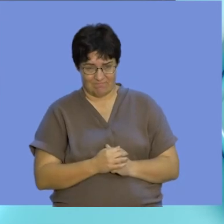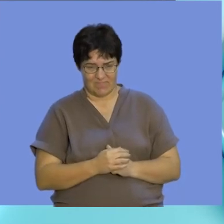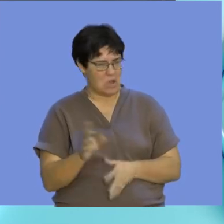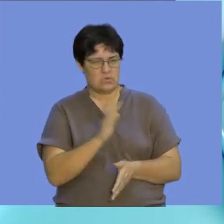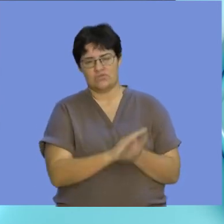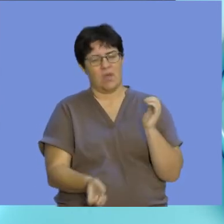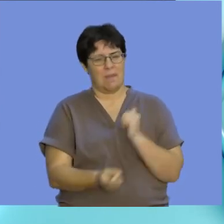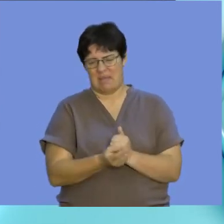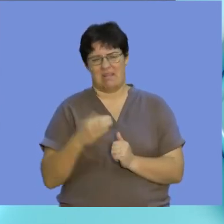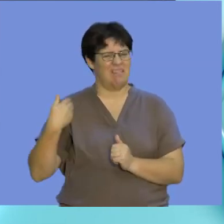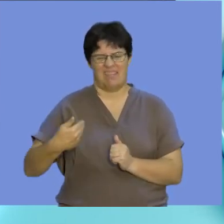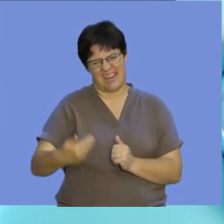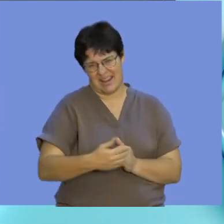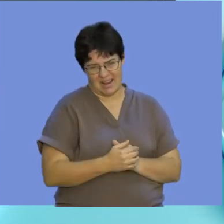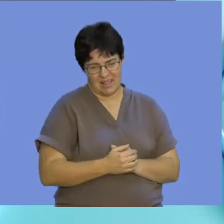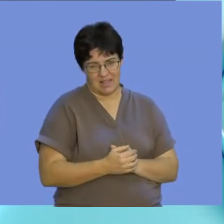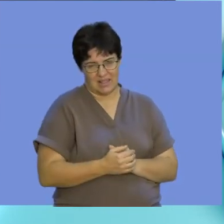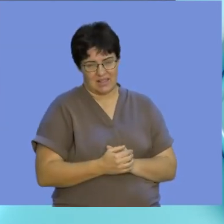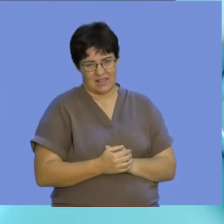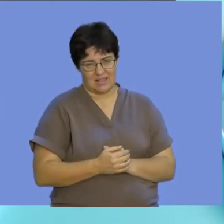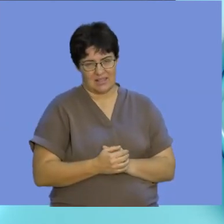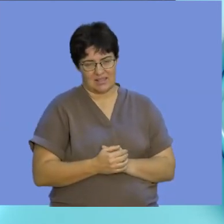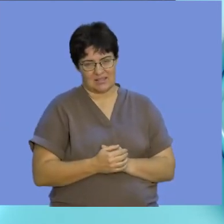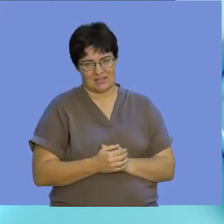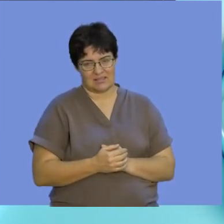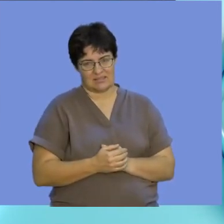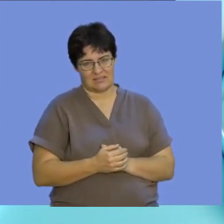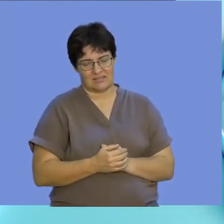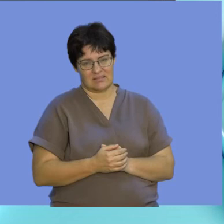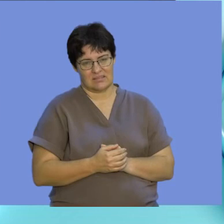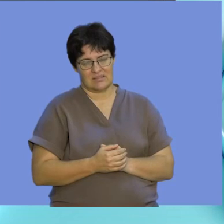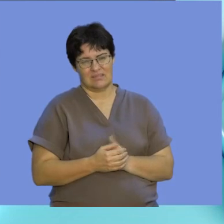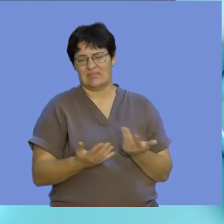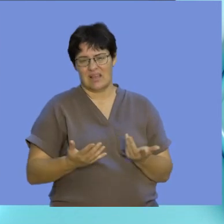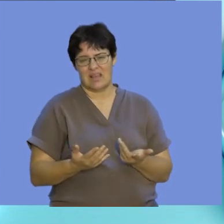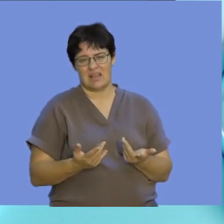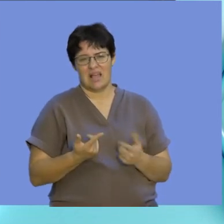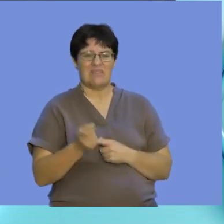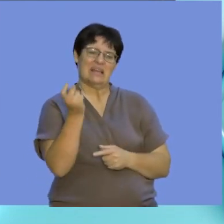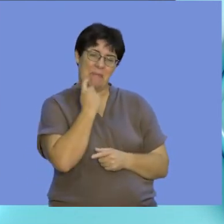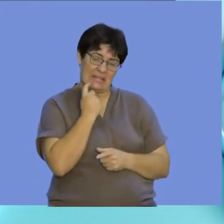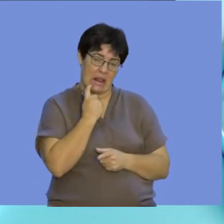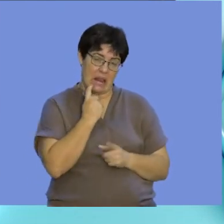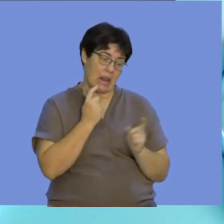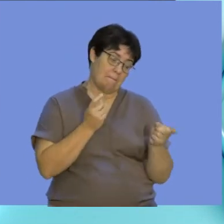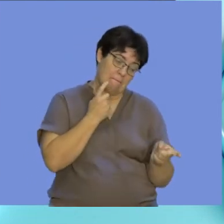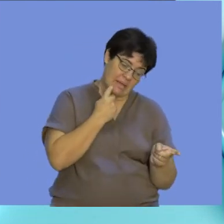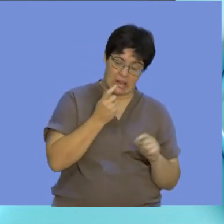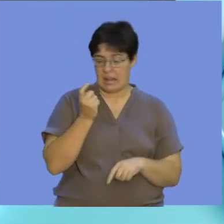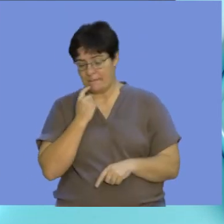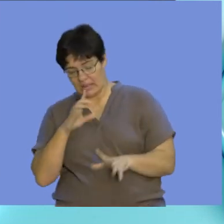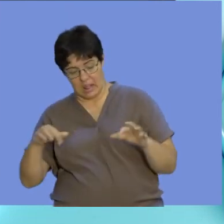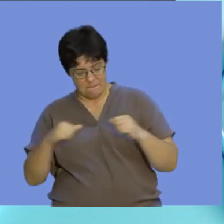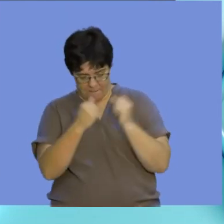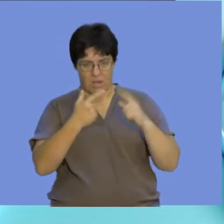often. It won't happen with, it really only happens if they're metal. Okay, because when metal